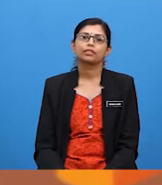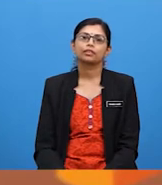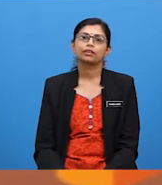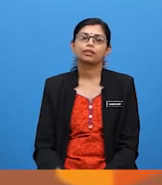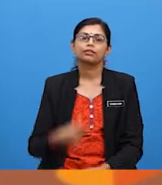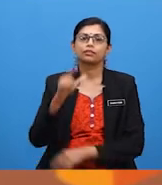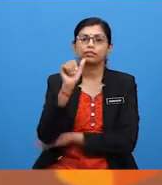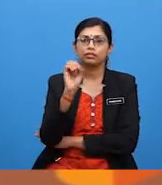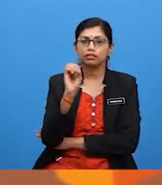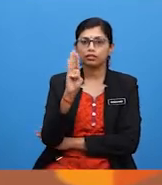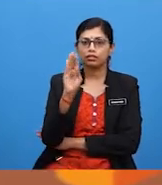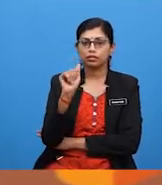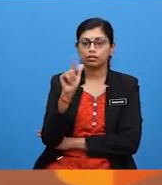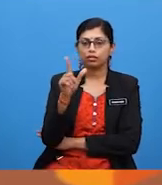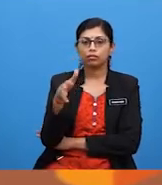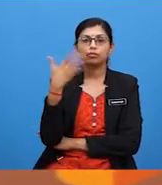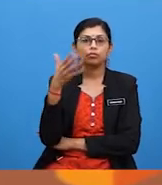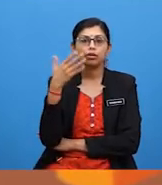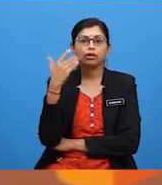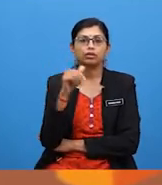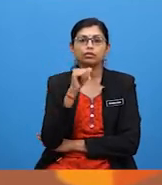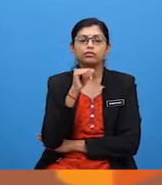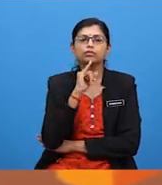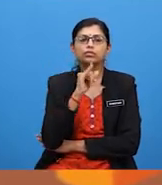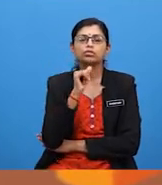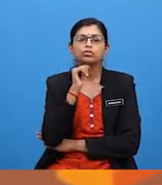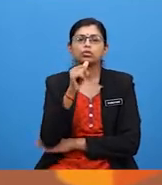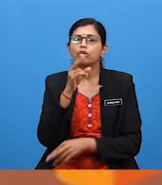Global warming isn't real.